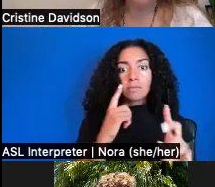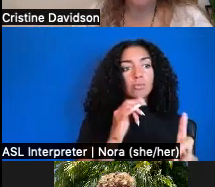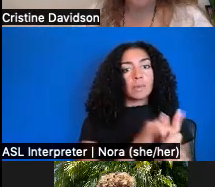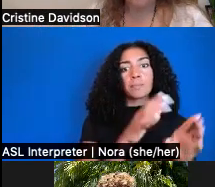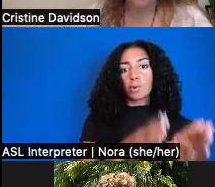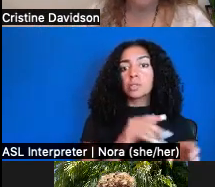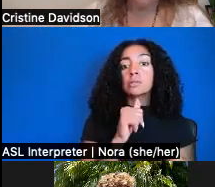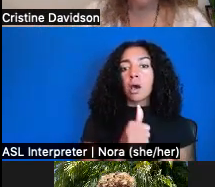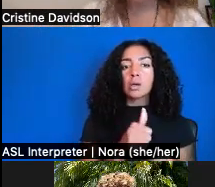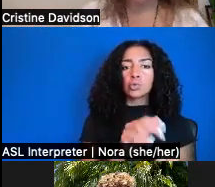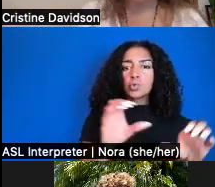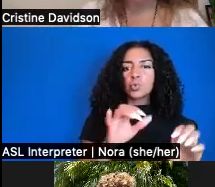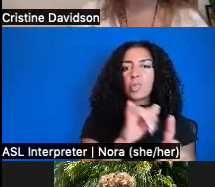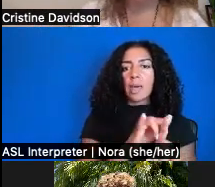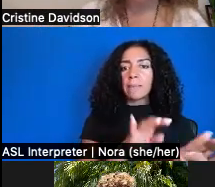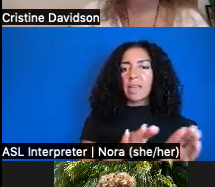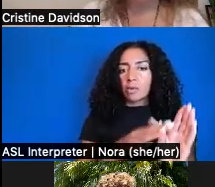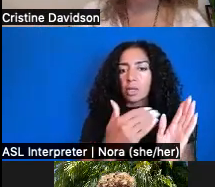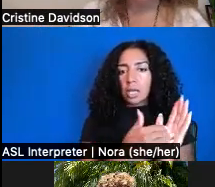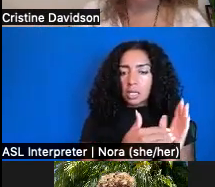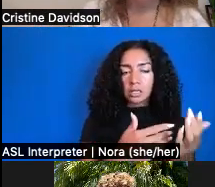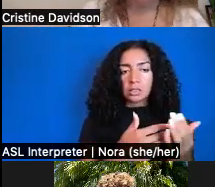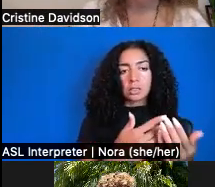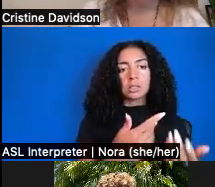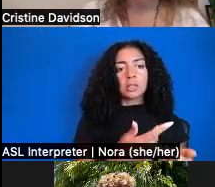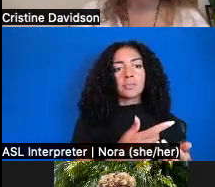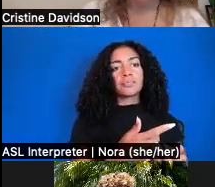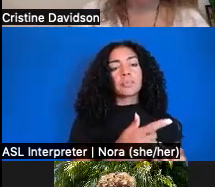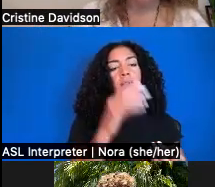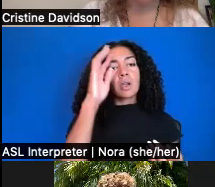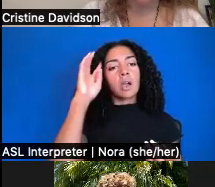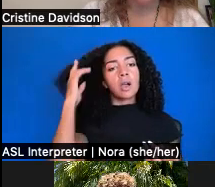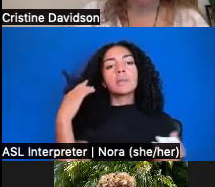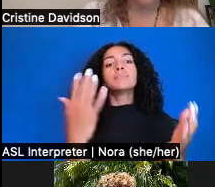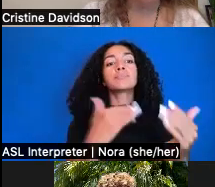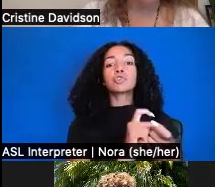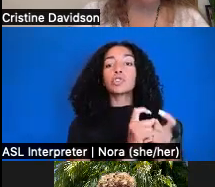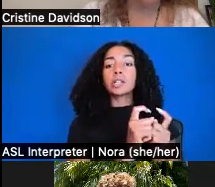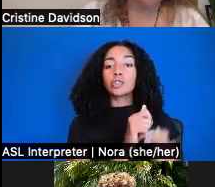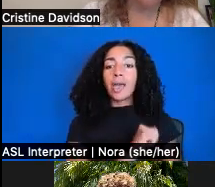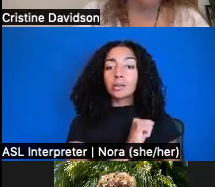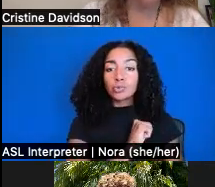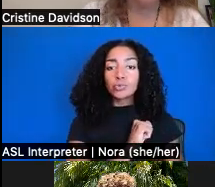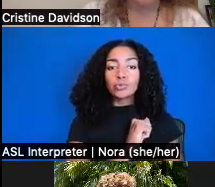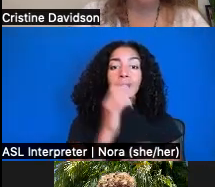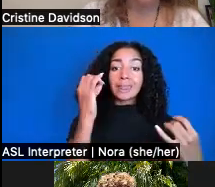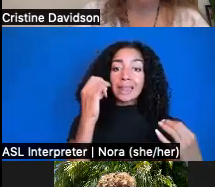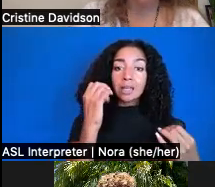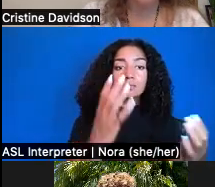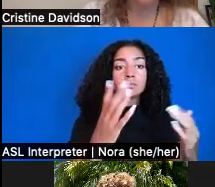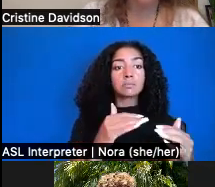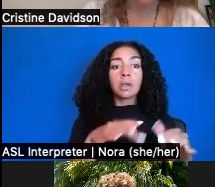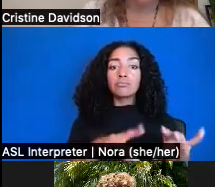reoffend. Changing attitudes and thinking, right? Acquiring skills and behavior to be back